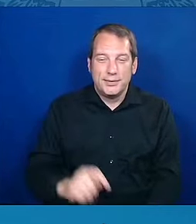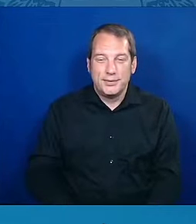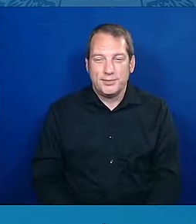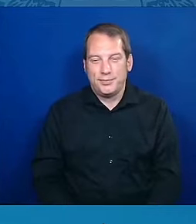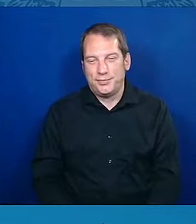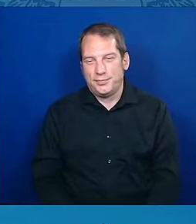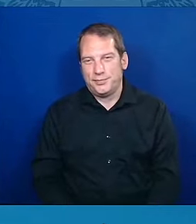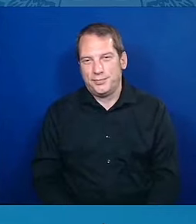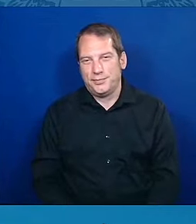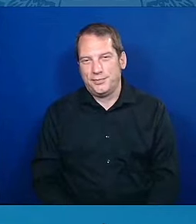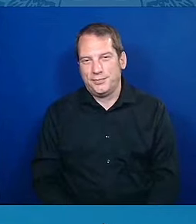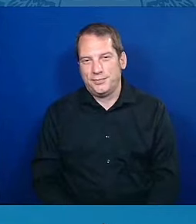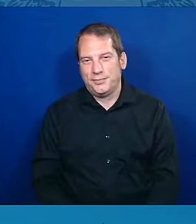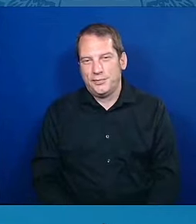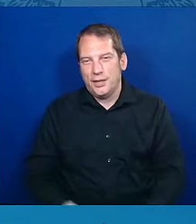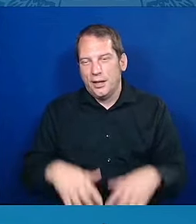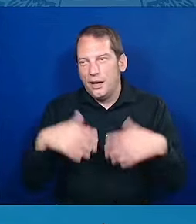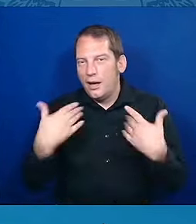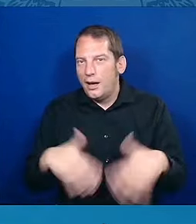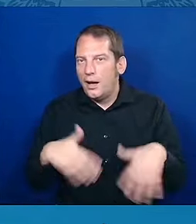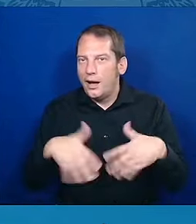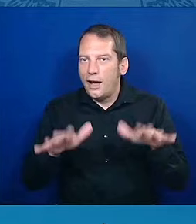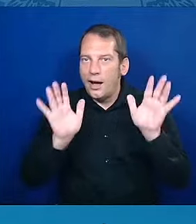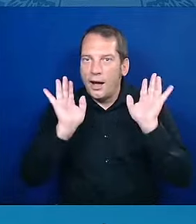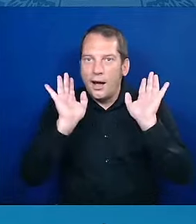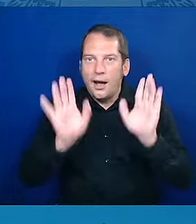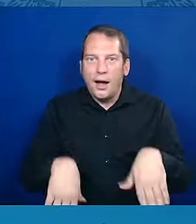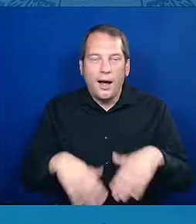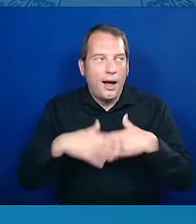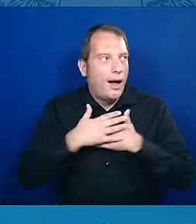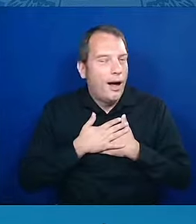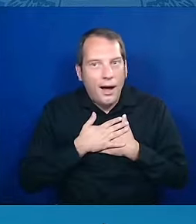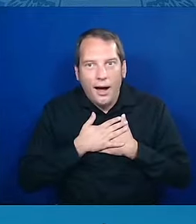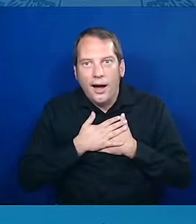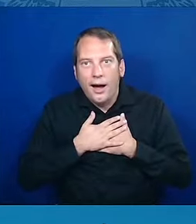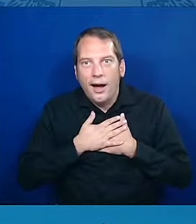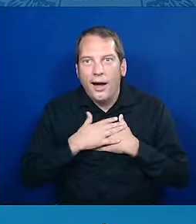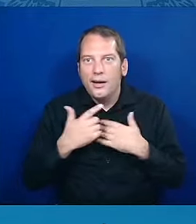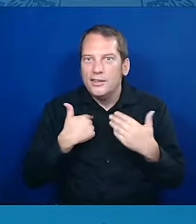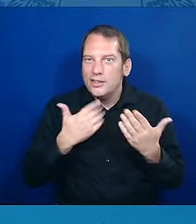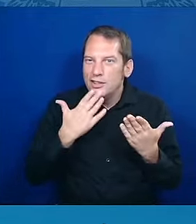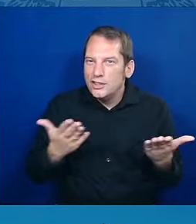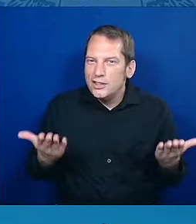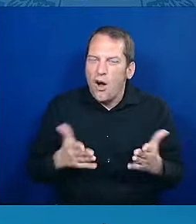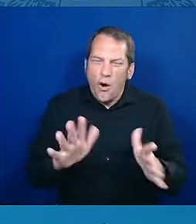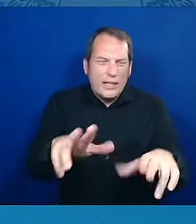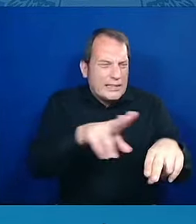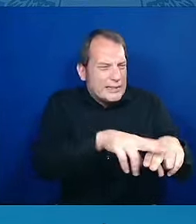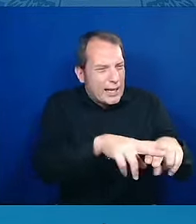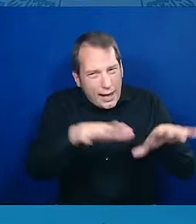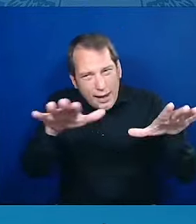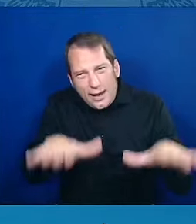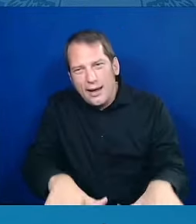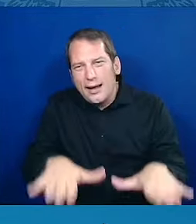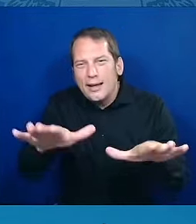My goodness, it's so good to be with everybody. Please have a seat. Please have a seat. If you have a seat, please have a seat.